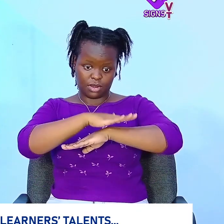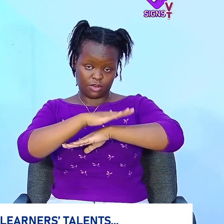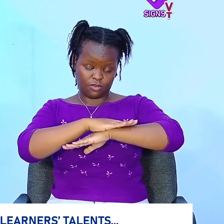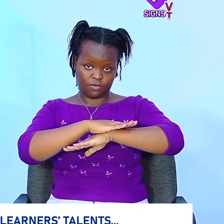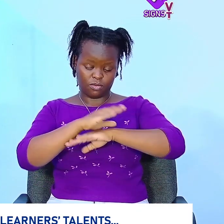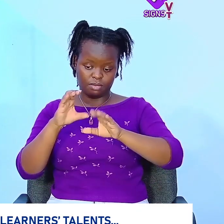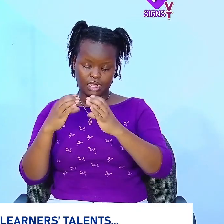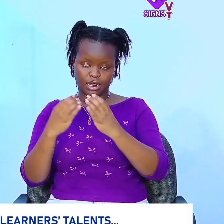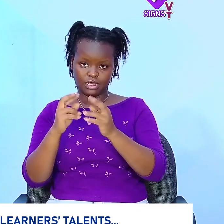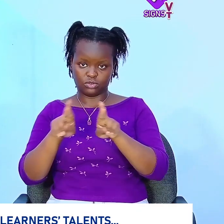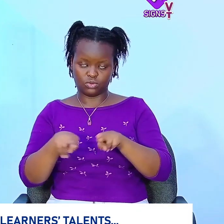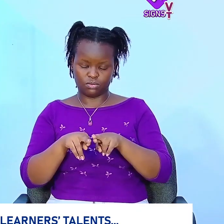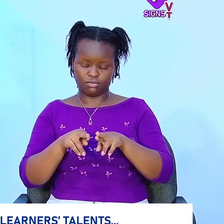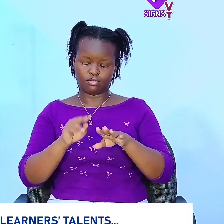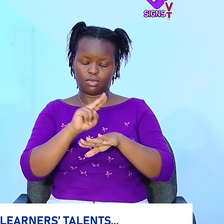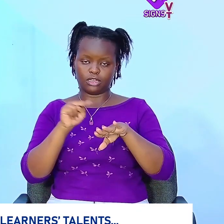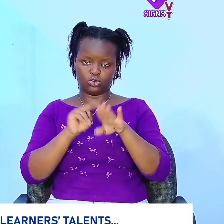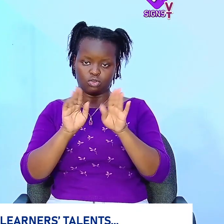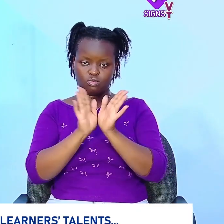practice nationwide.